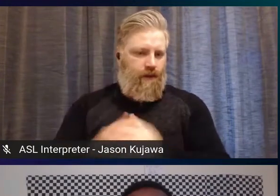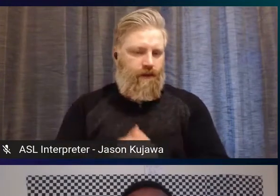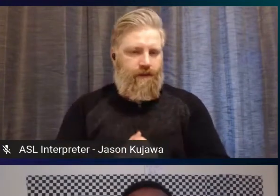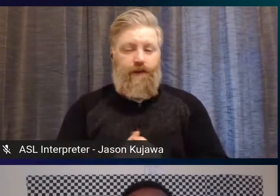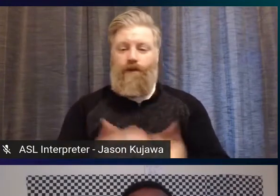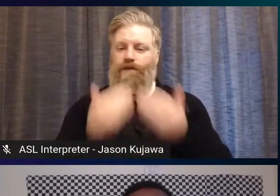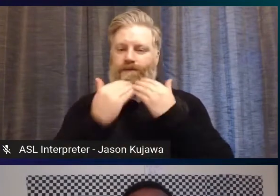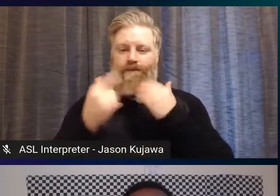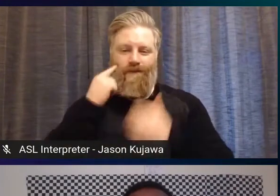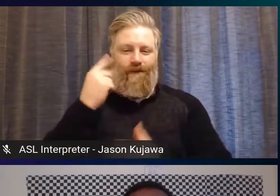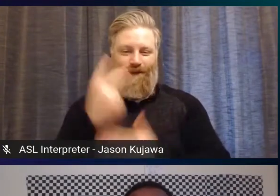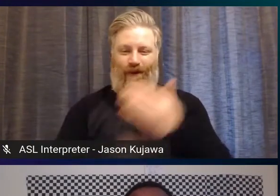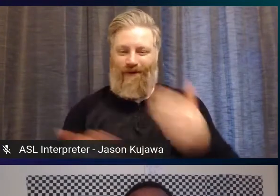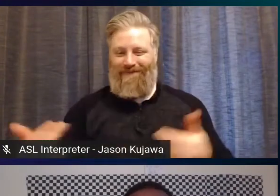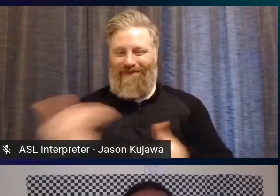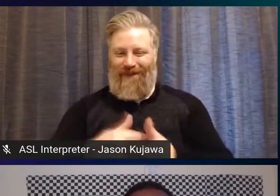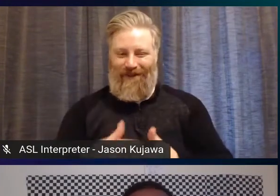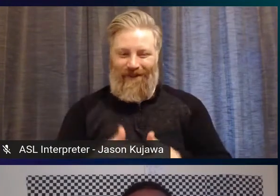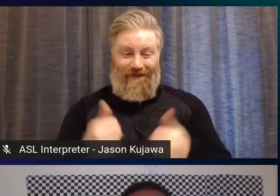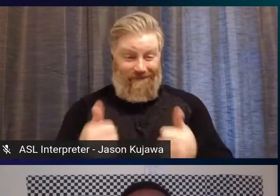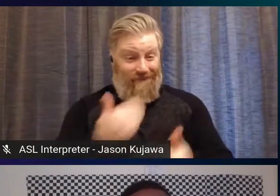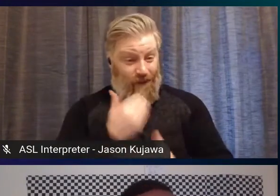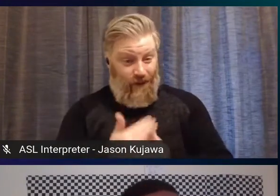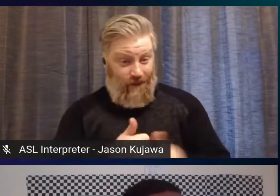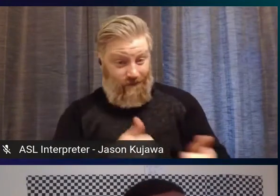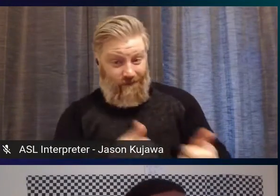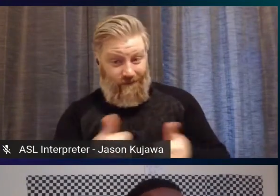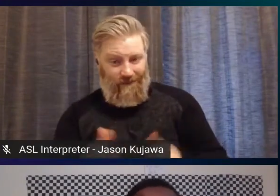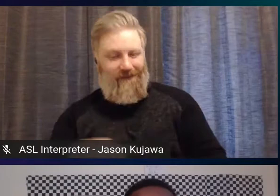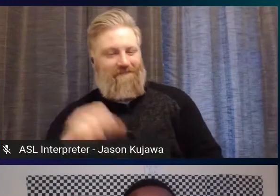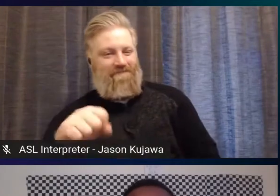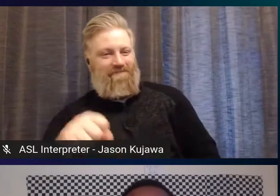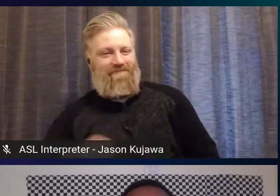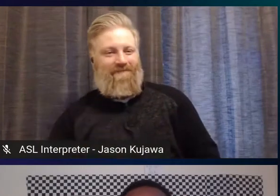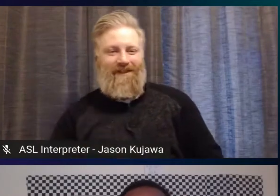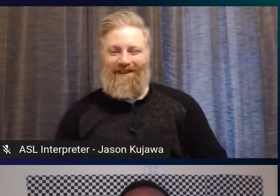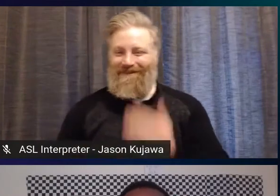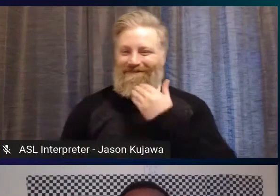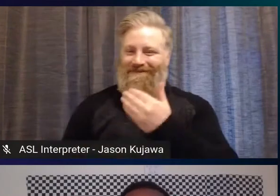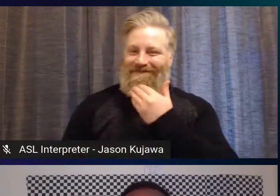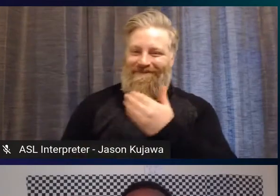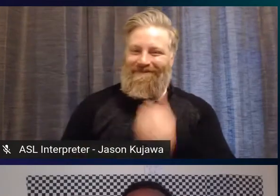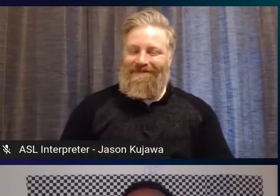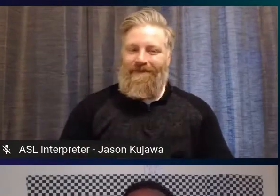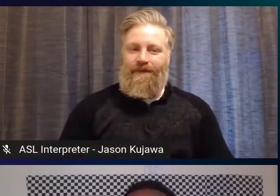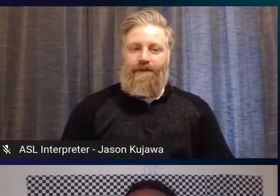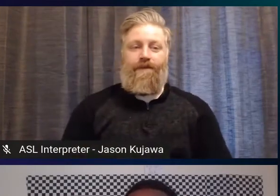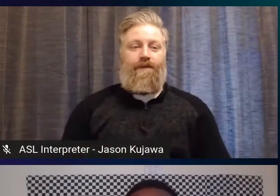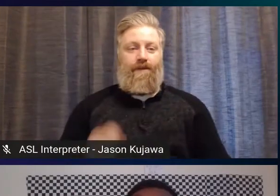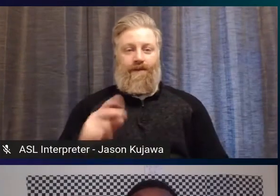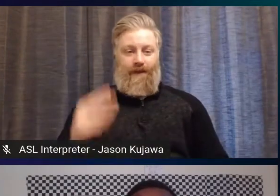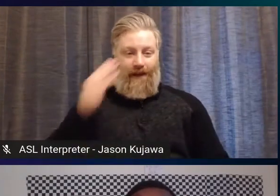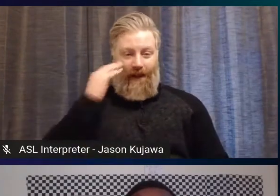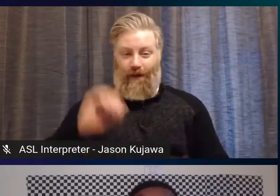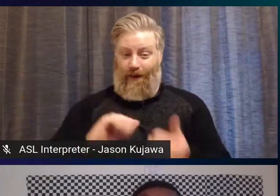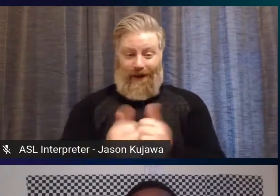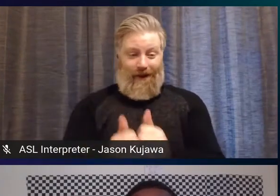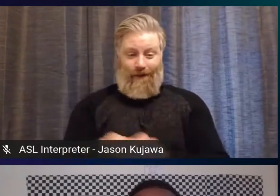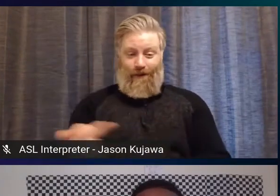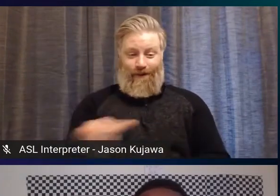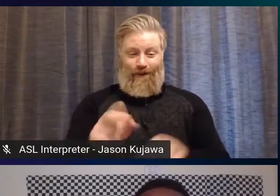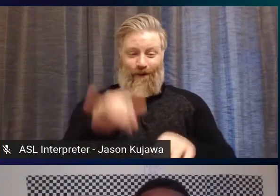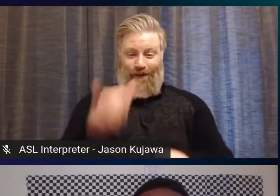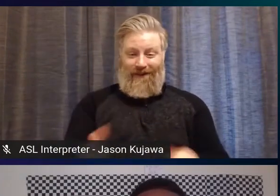Everybody good? Yeah, all is good. Good. All right, now, I don't know how you all are gonna do this